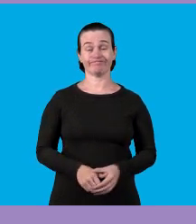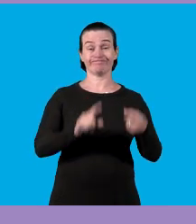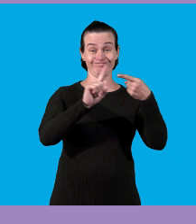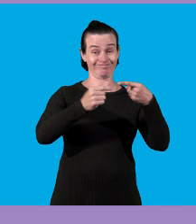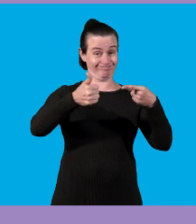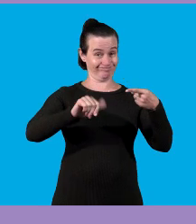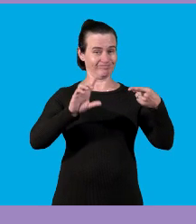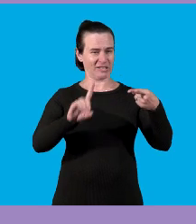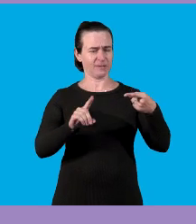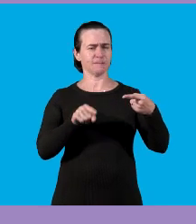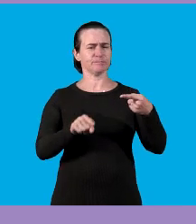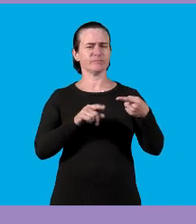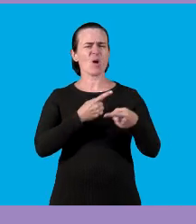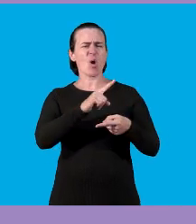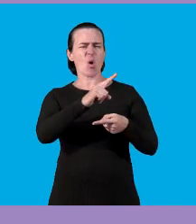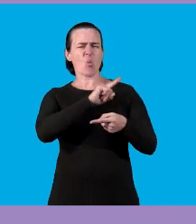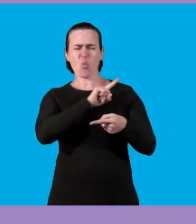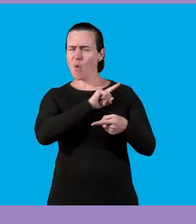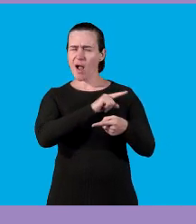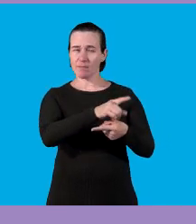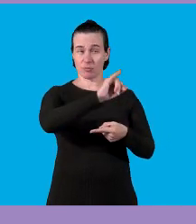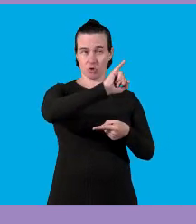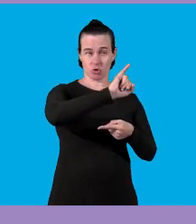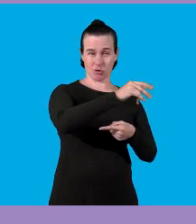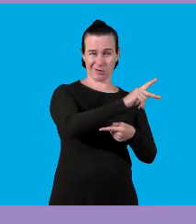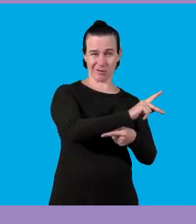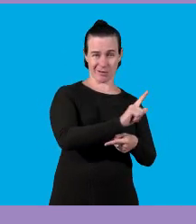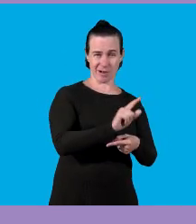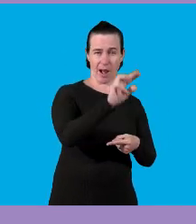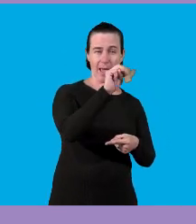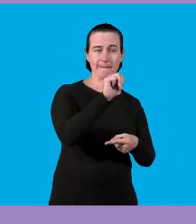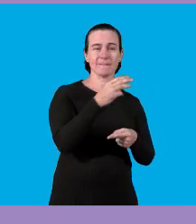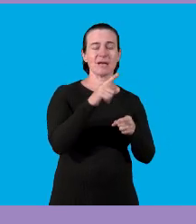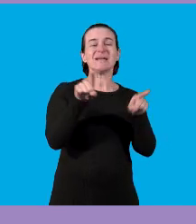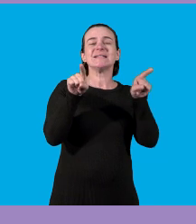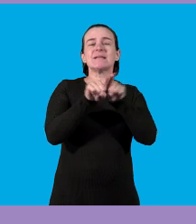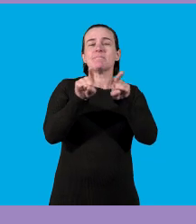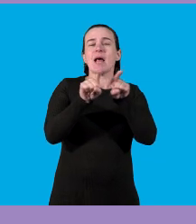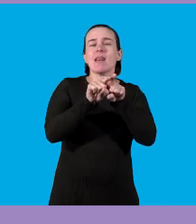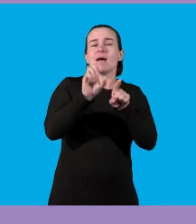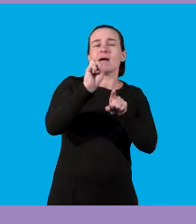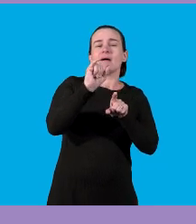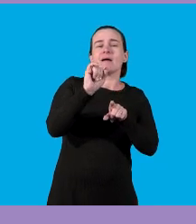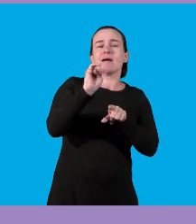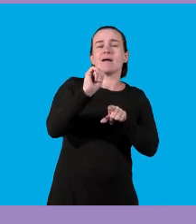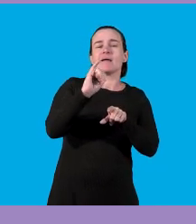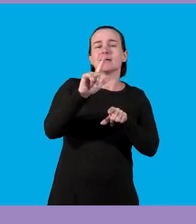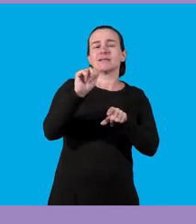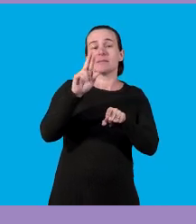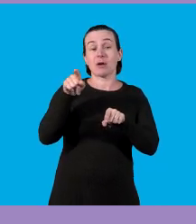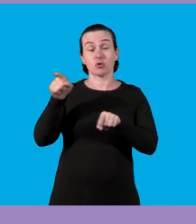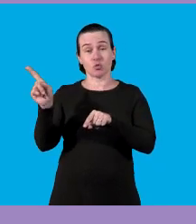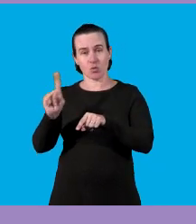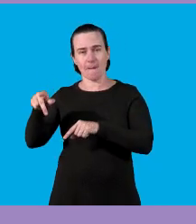And then D, why is the quadrilateral JKLM similar to